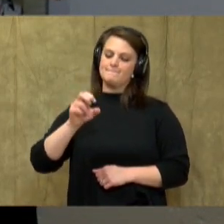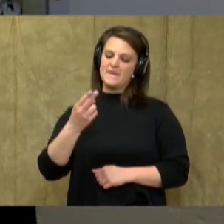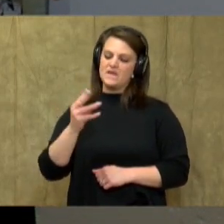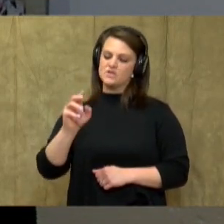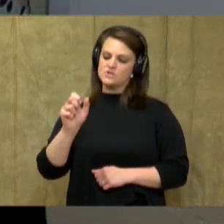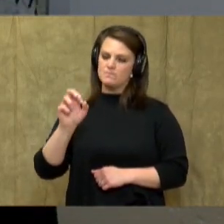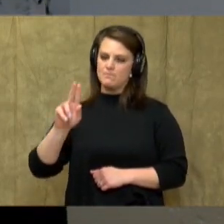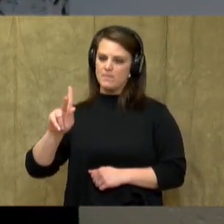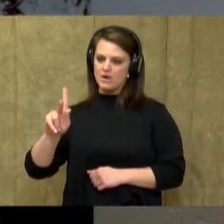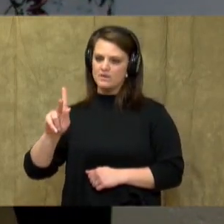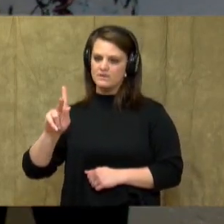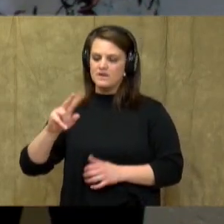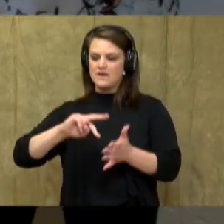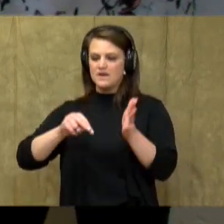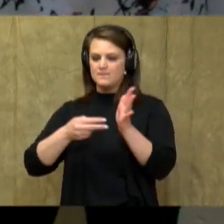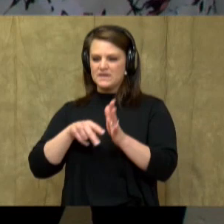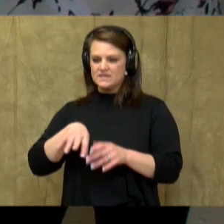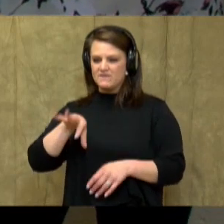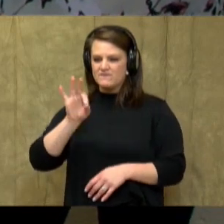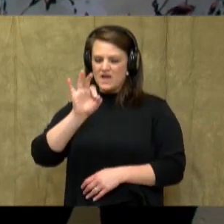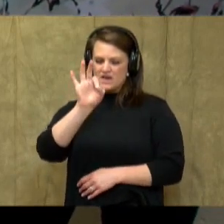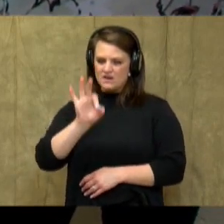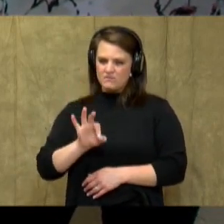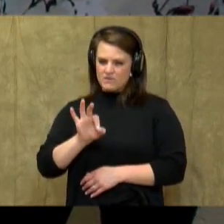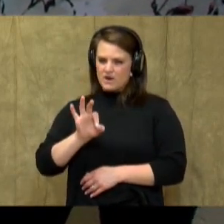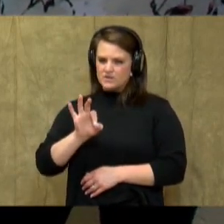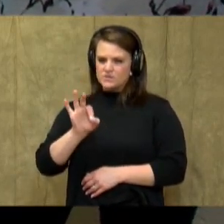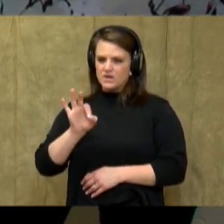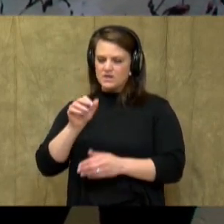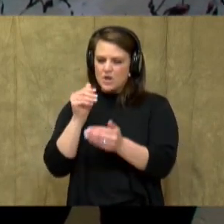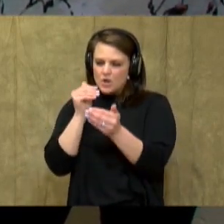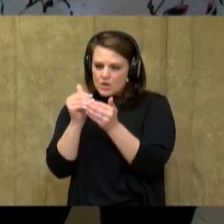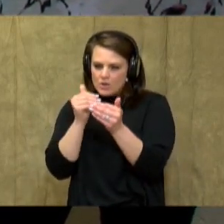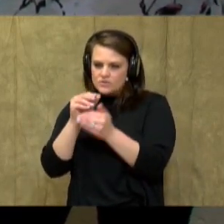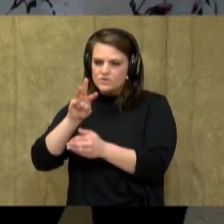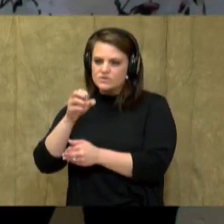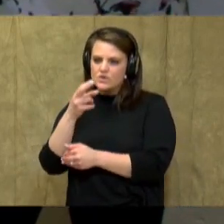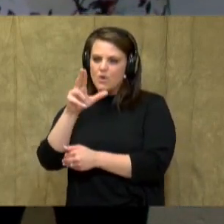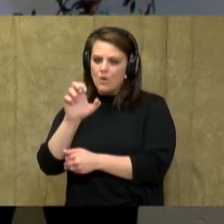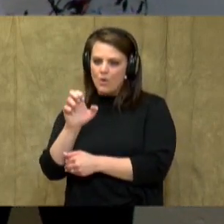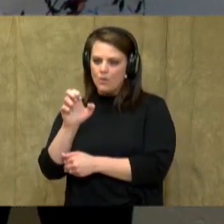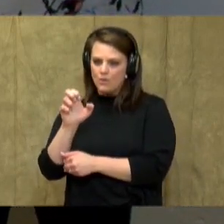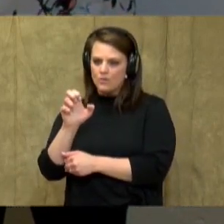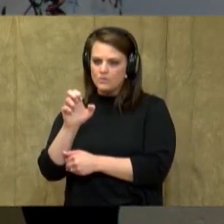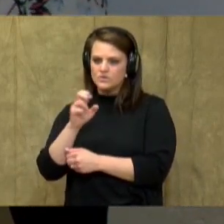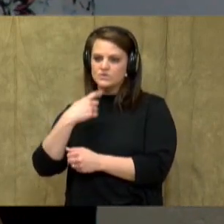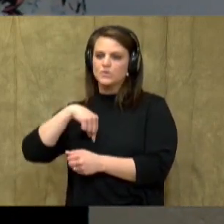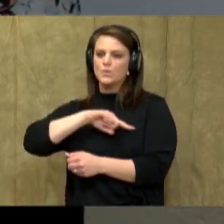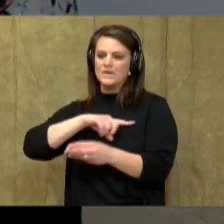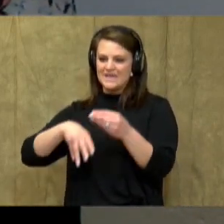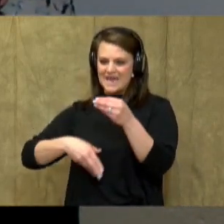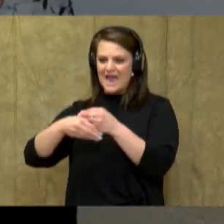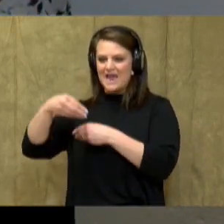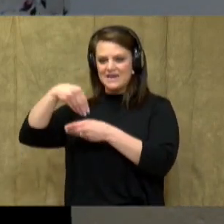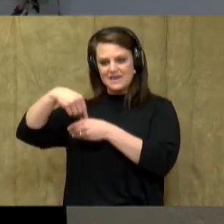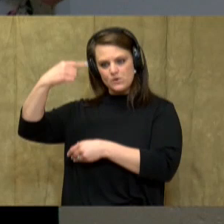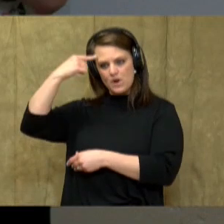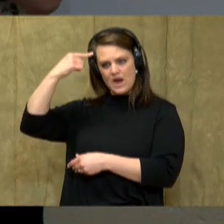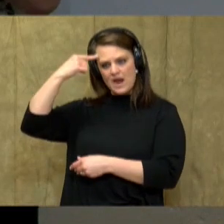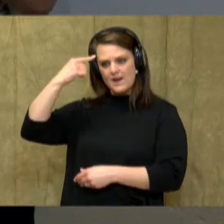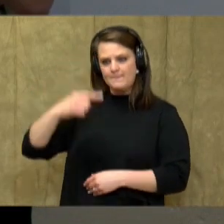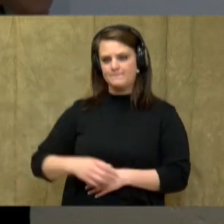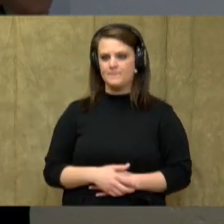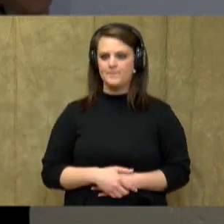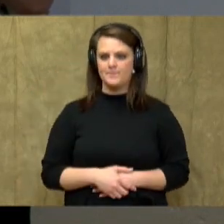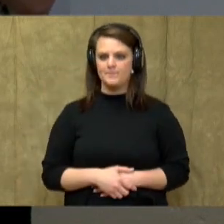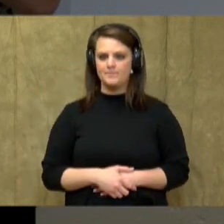Benchmarking means finding where that fraction is closest to whole numbers so that we can add them in our heads.